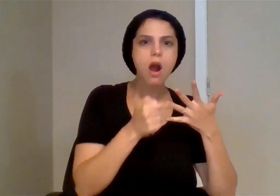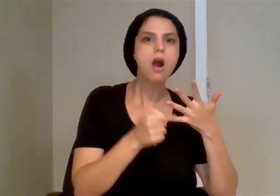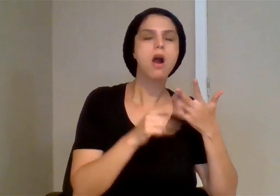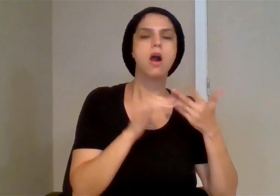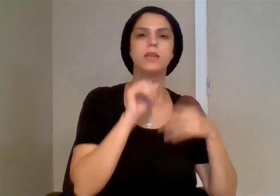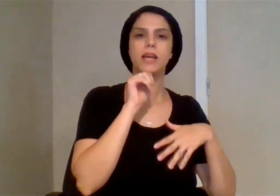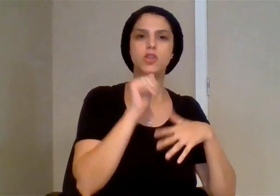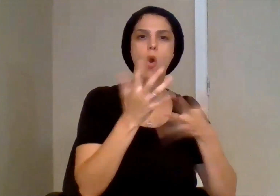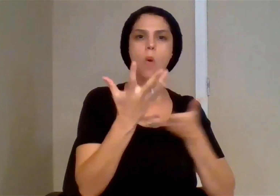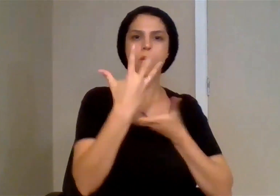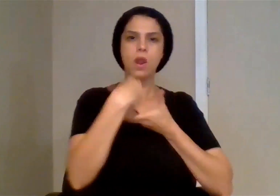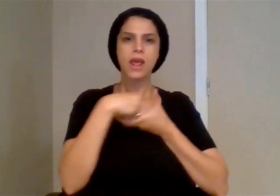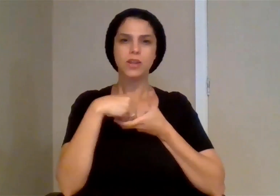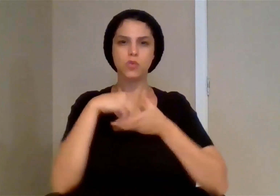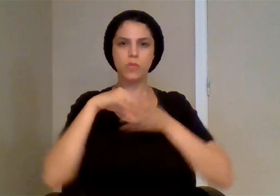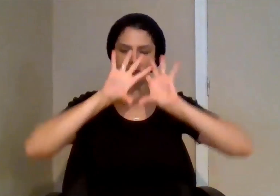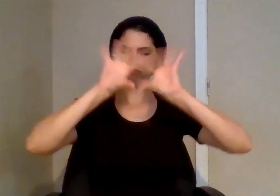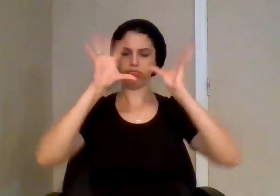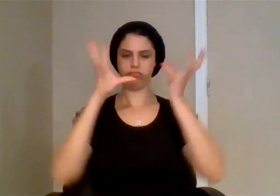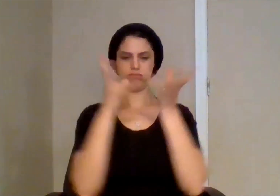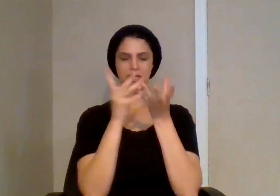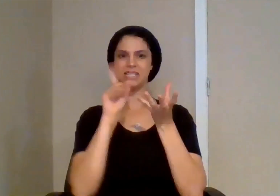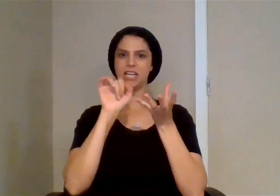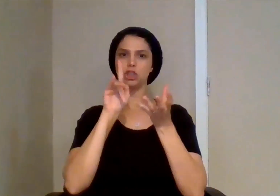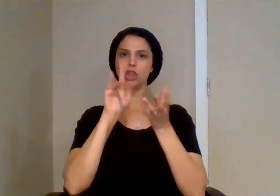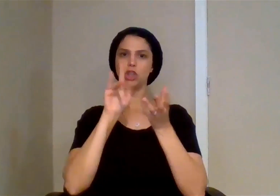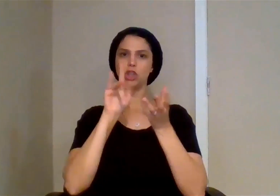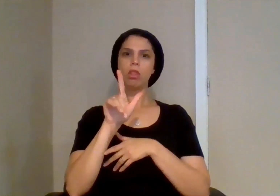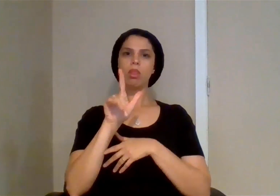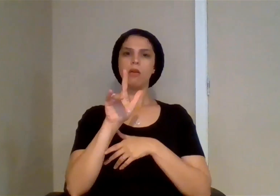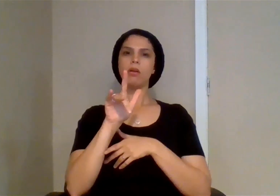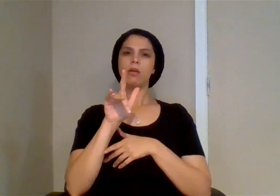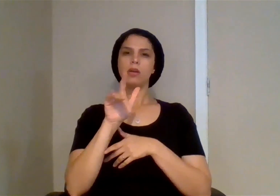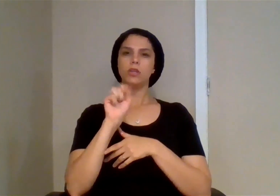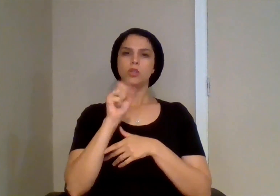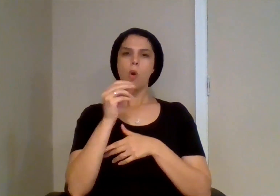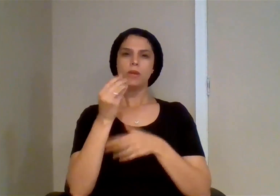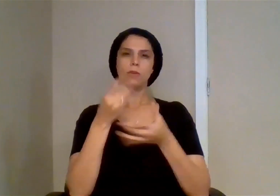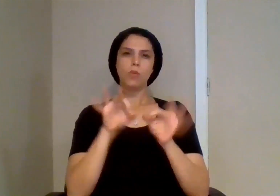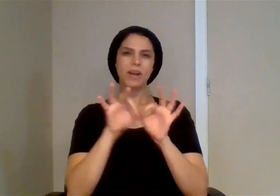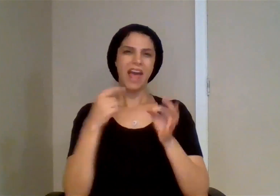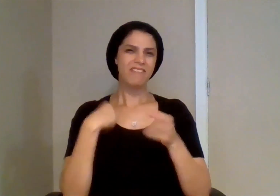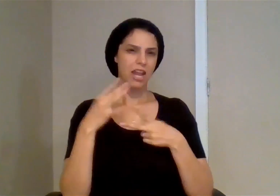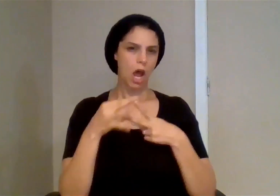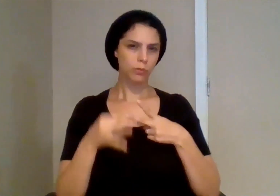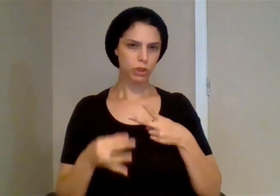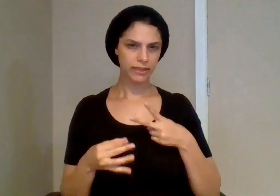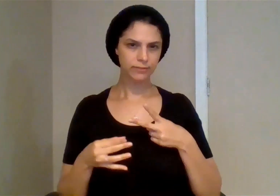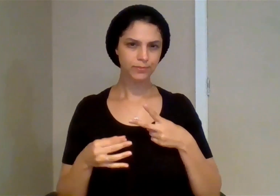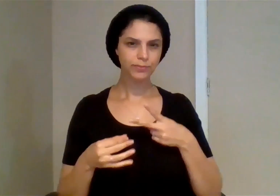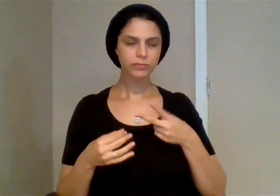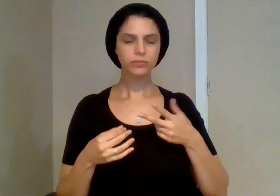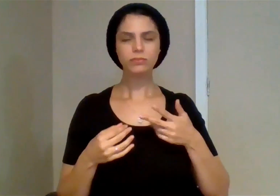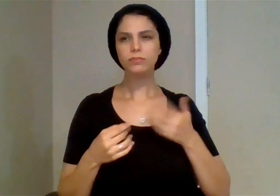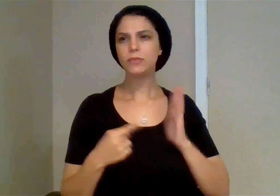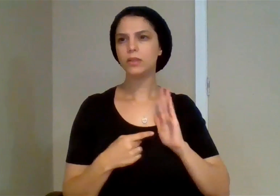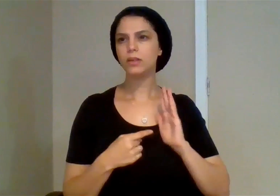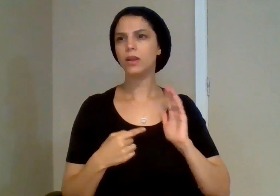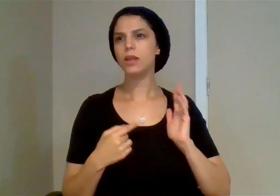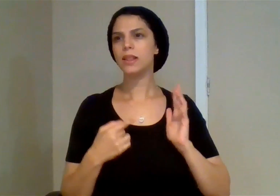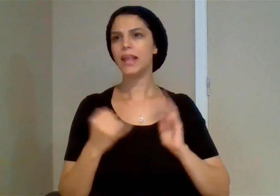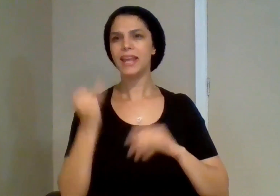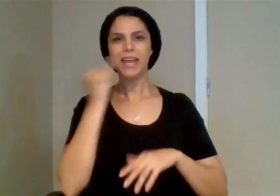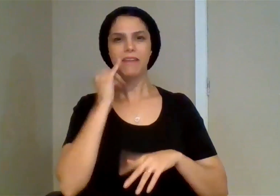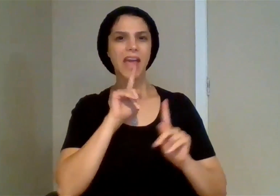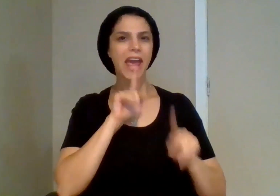don't fit into the mold of a digital assignment, whether that be an observation, whether that be where the kids are maybe holding up